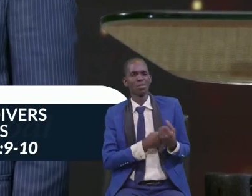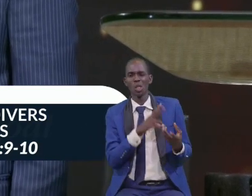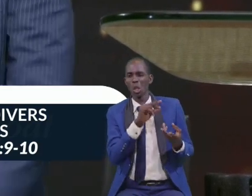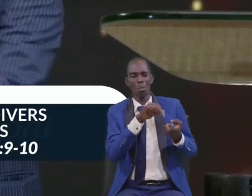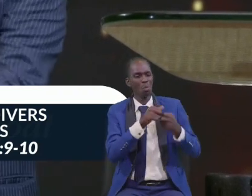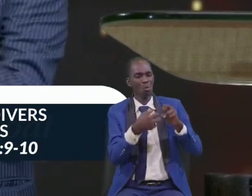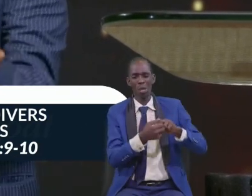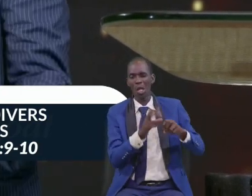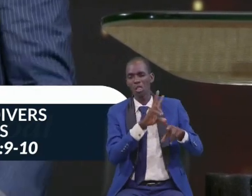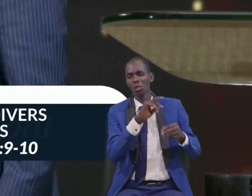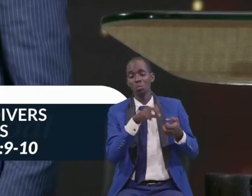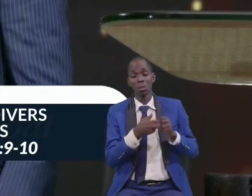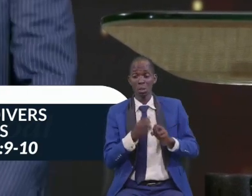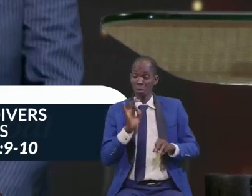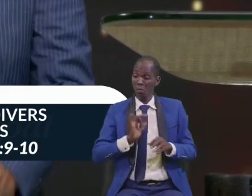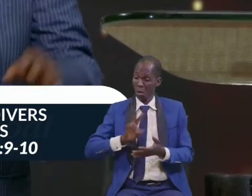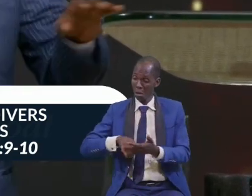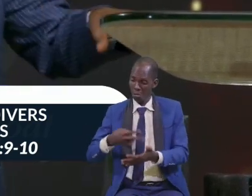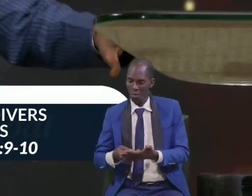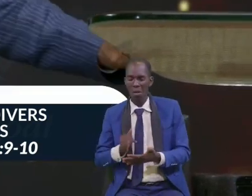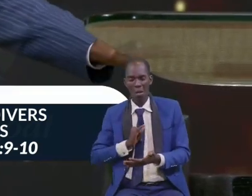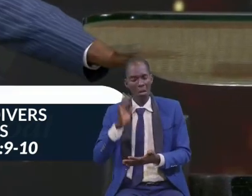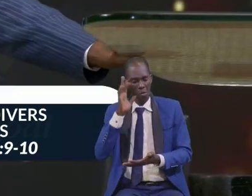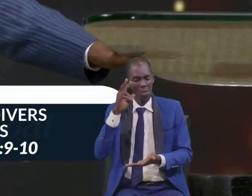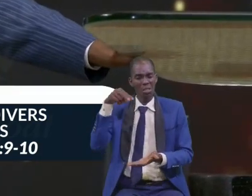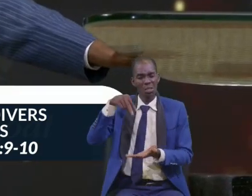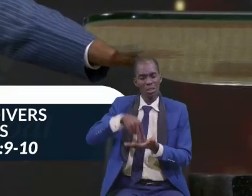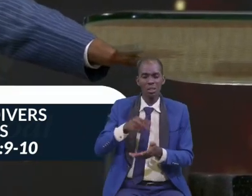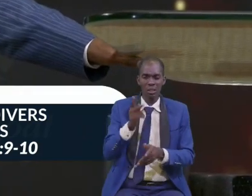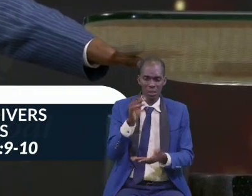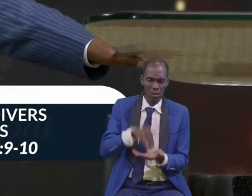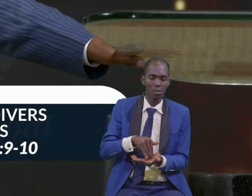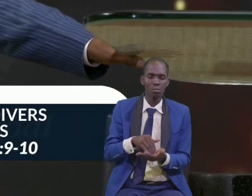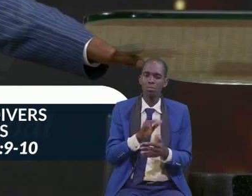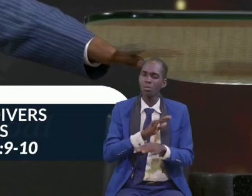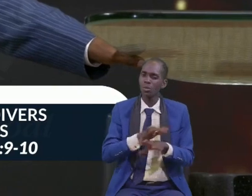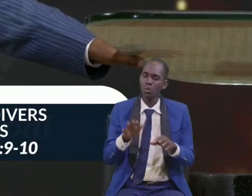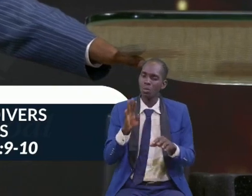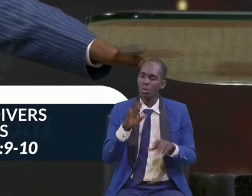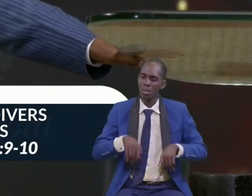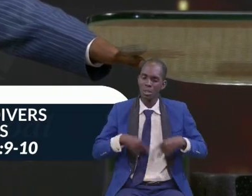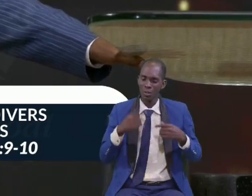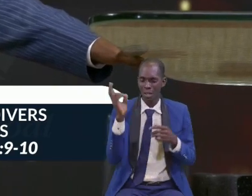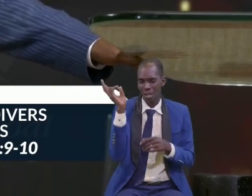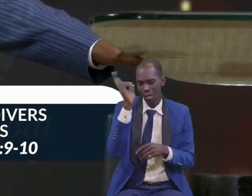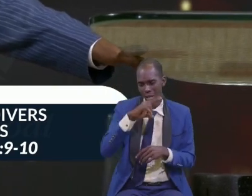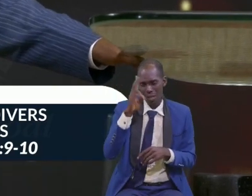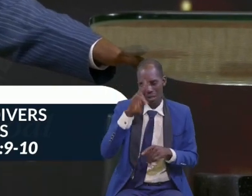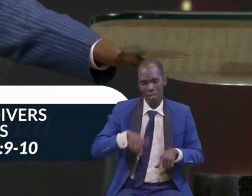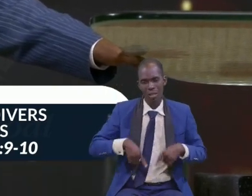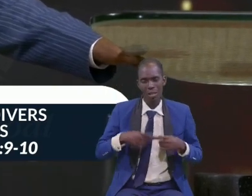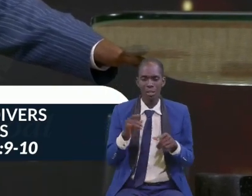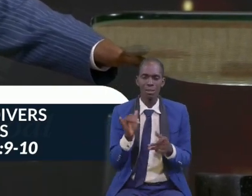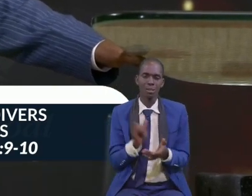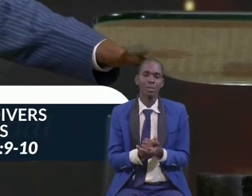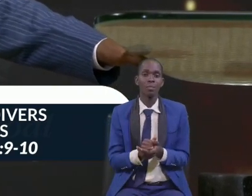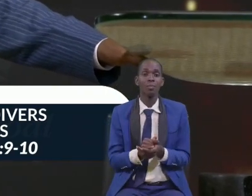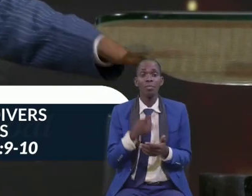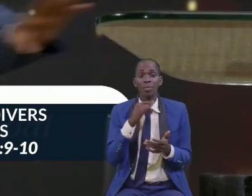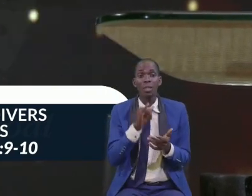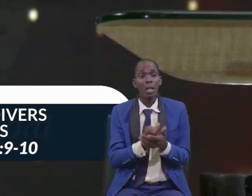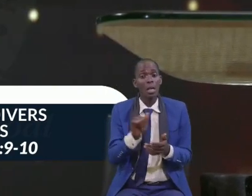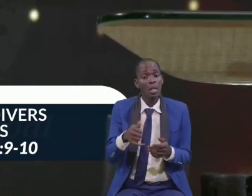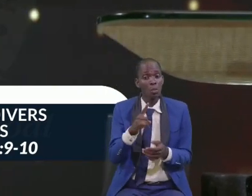whatever. If I fall, I will rise. Don't live a careless life like that. It says, whosoever thinks